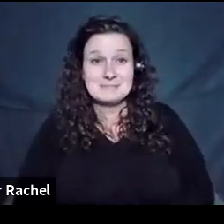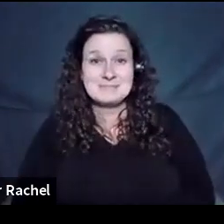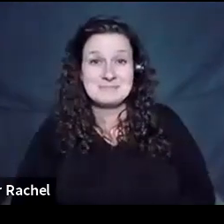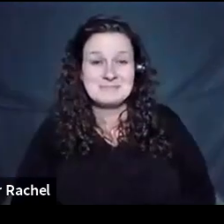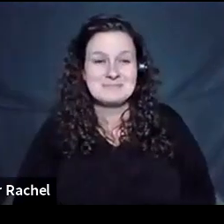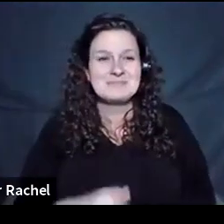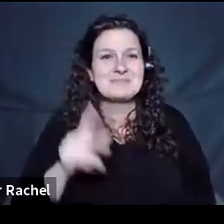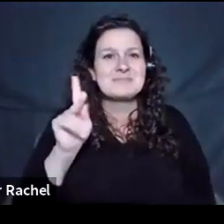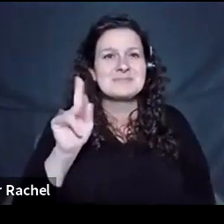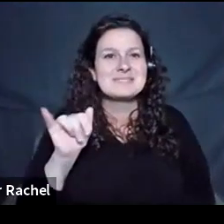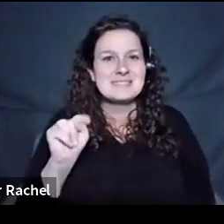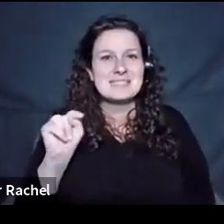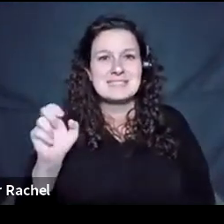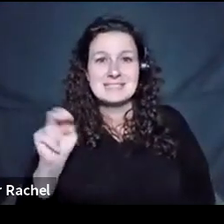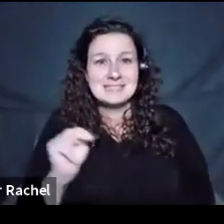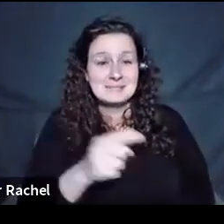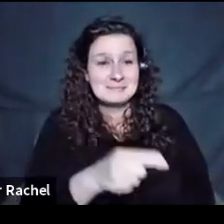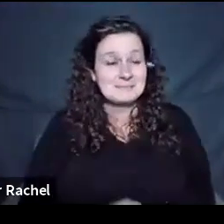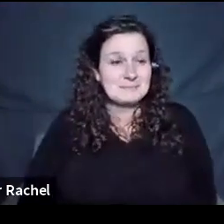Kitten?